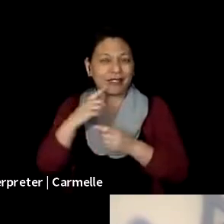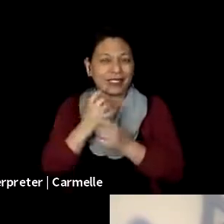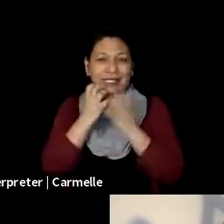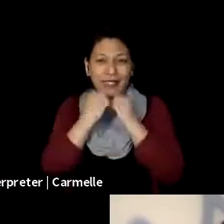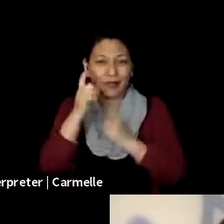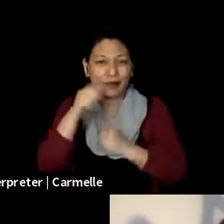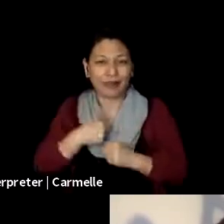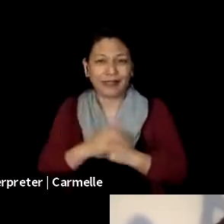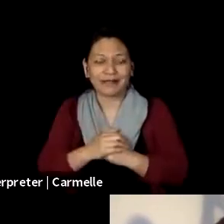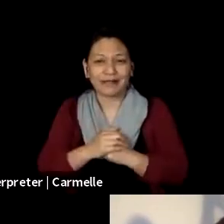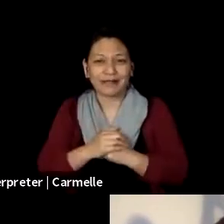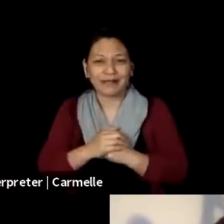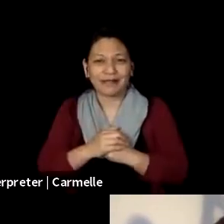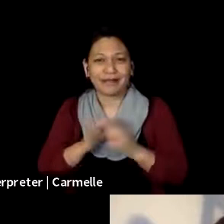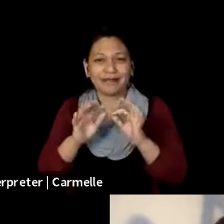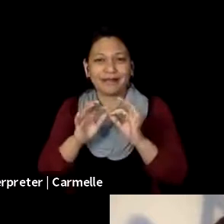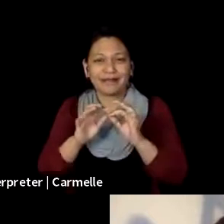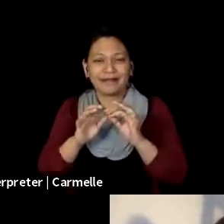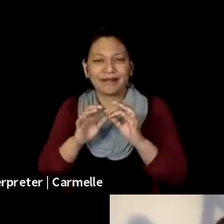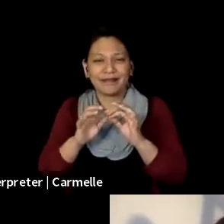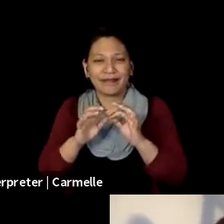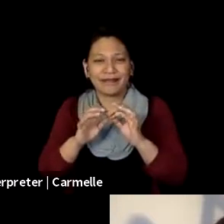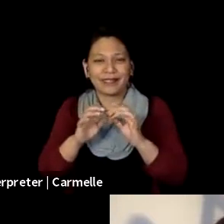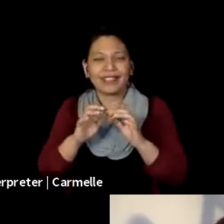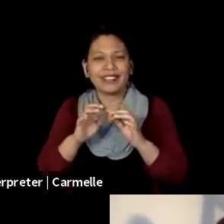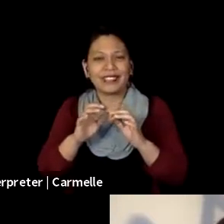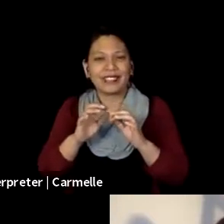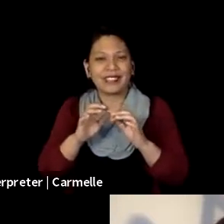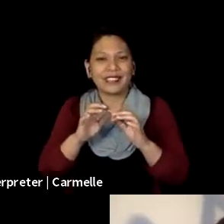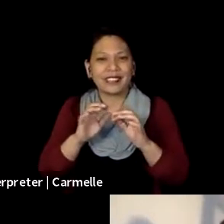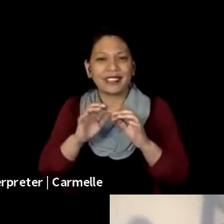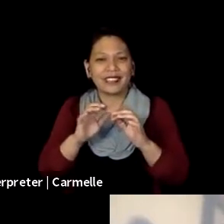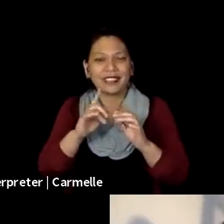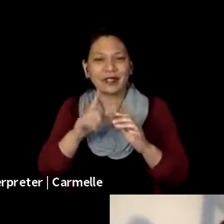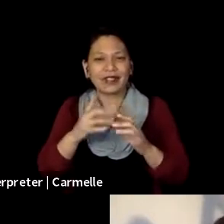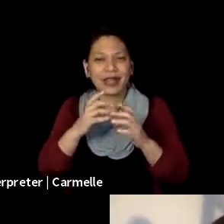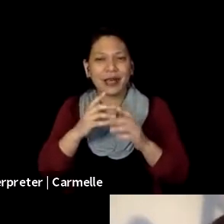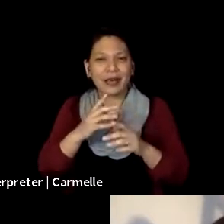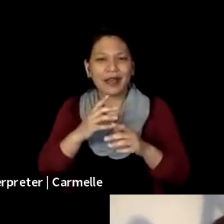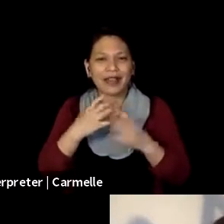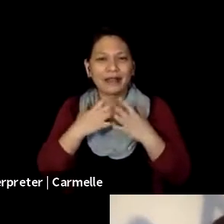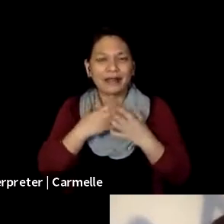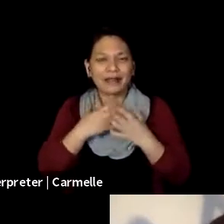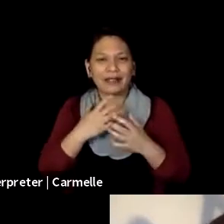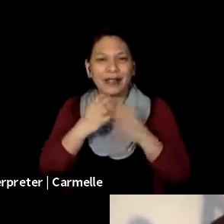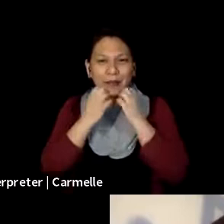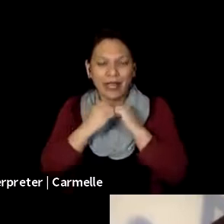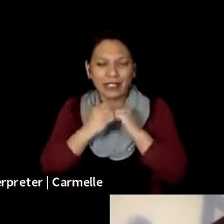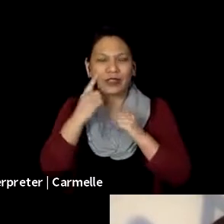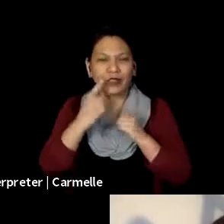Totally. I think sometimes self-compassion is reflected within compassion towards community and to